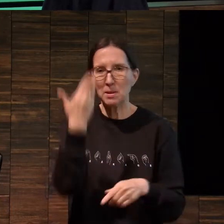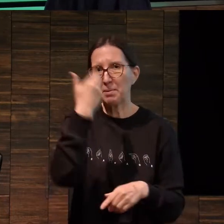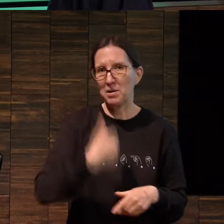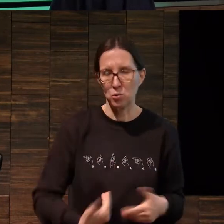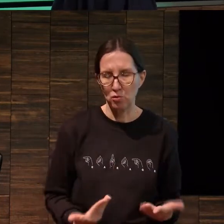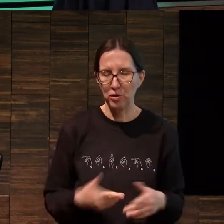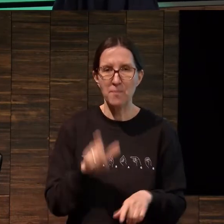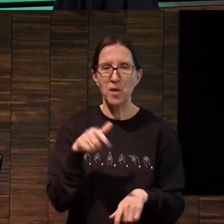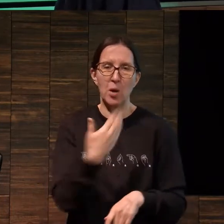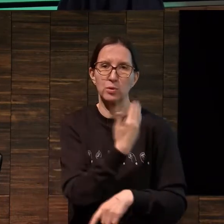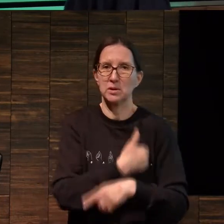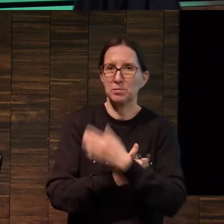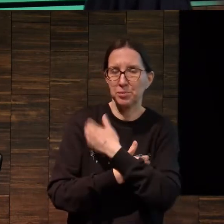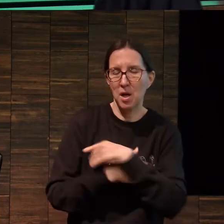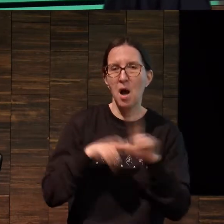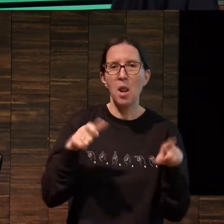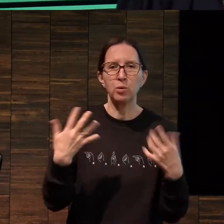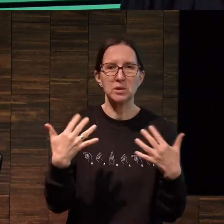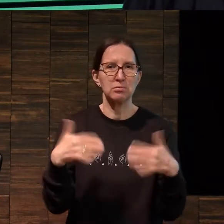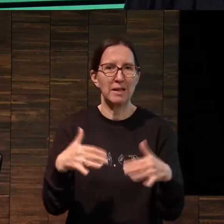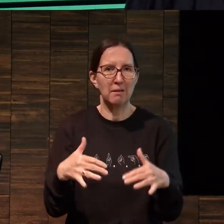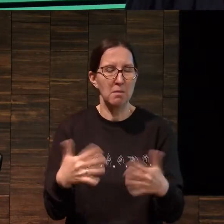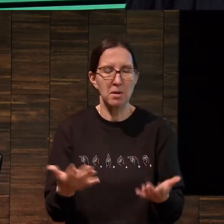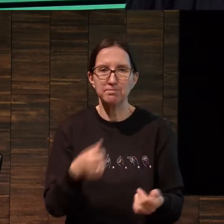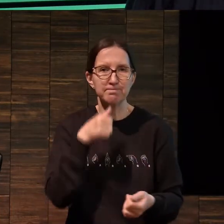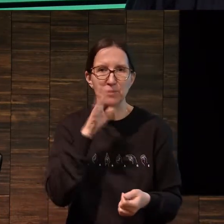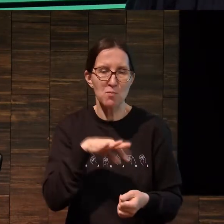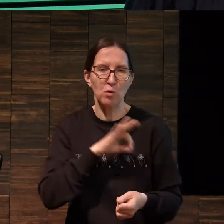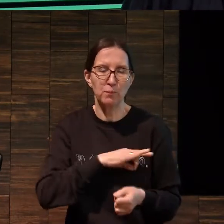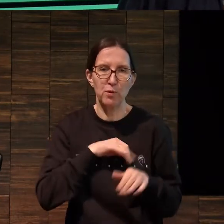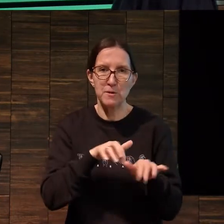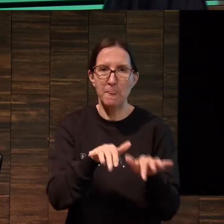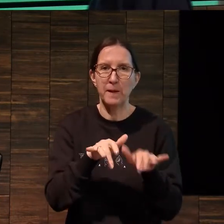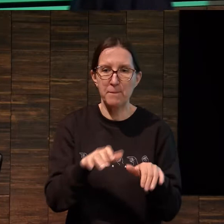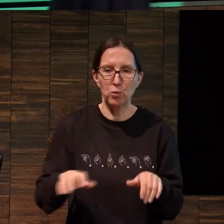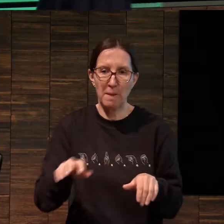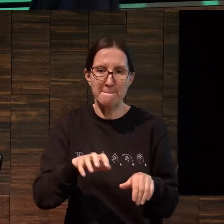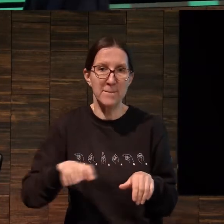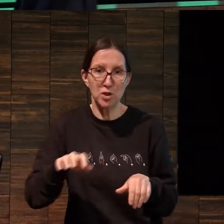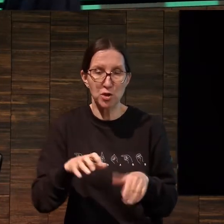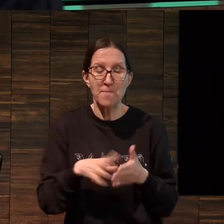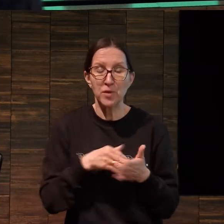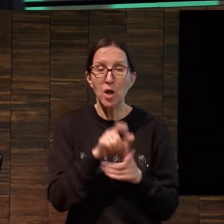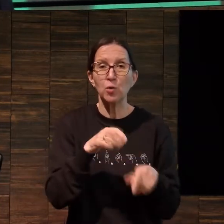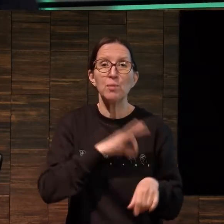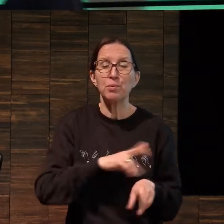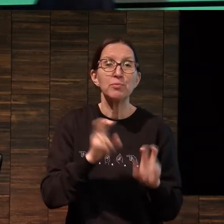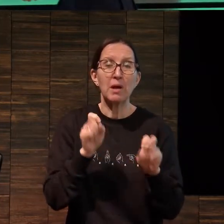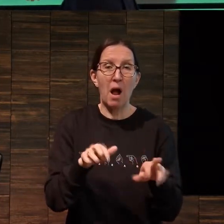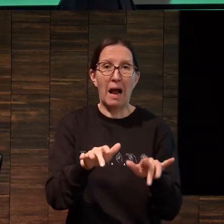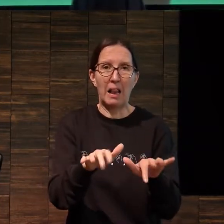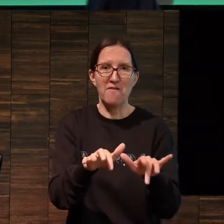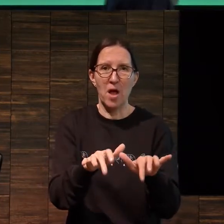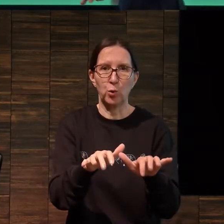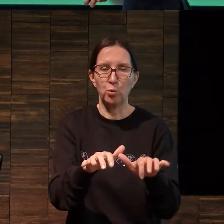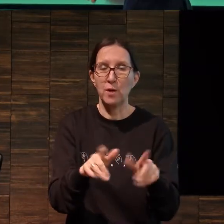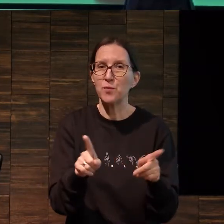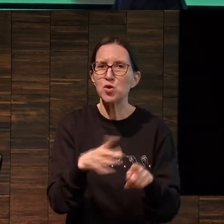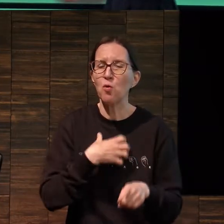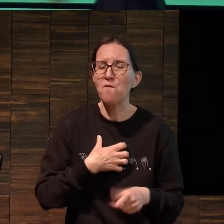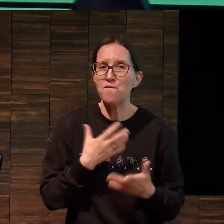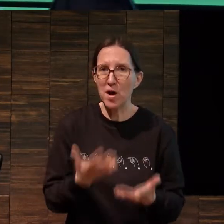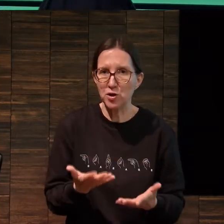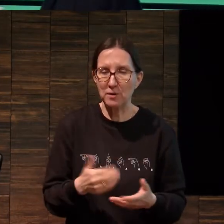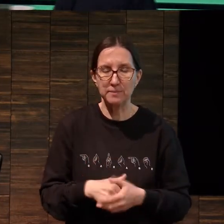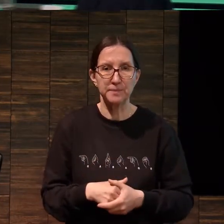are people who are paralyzed, who can't use the computer mouse, so